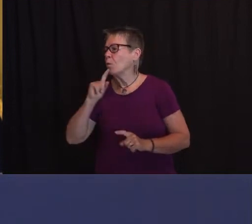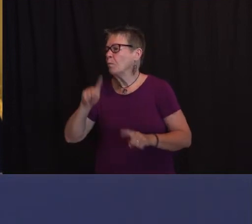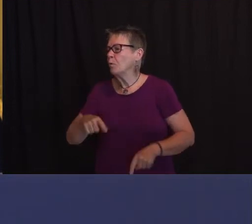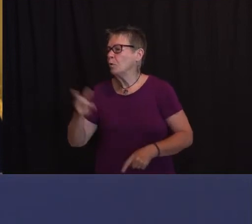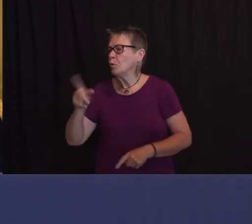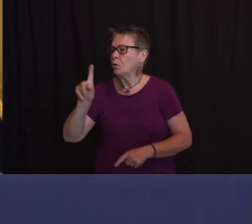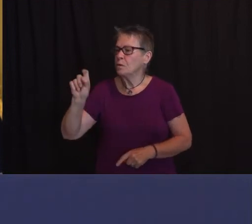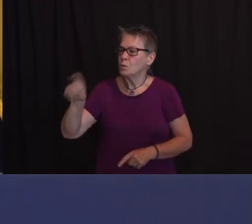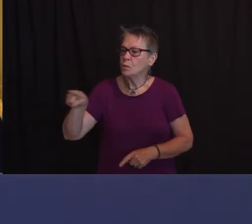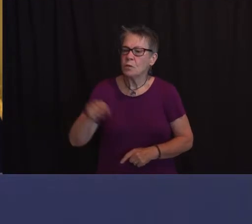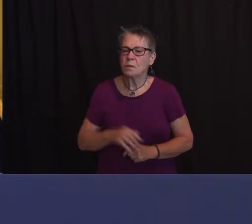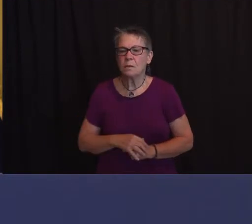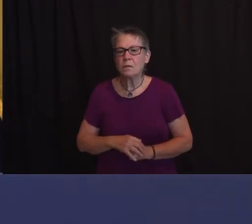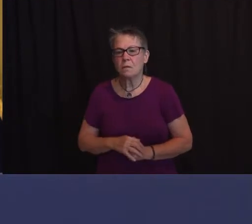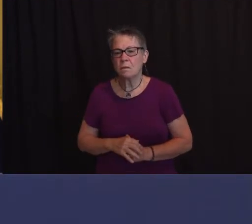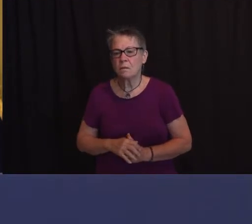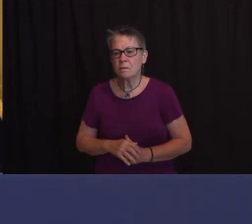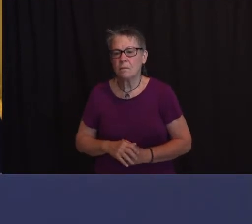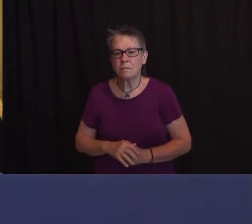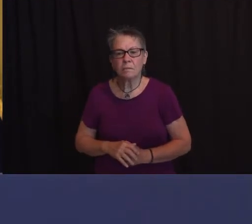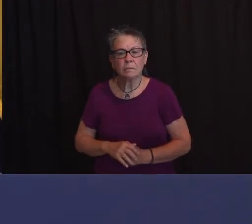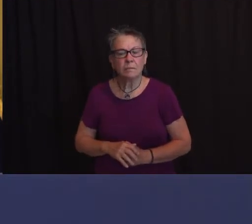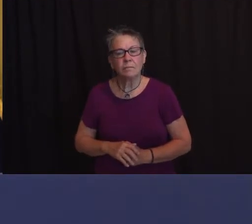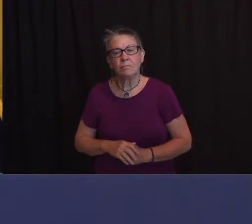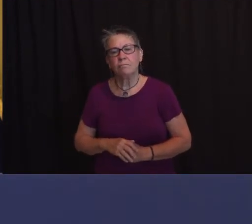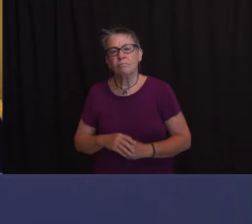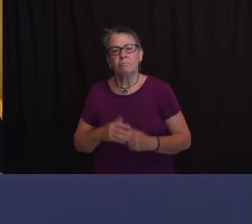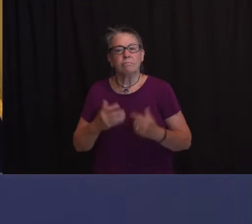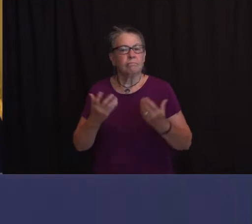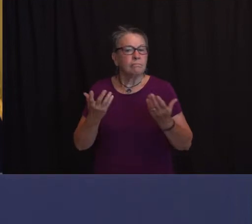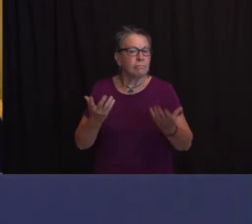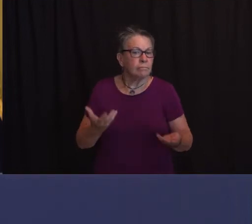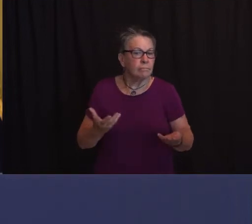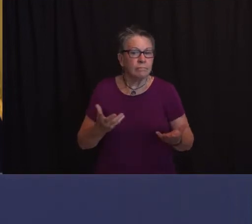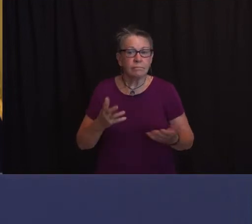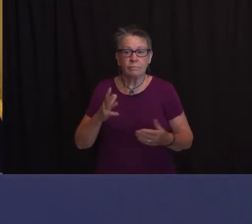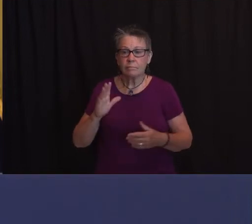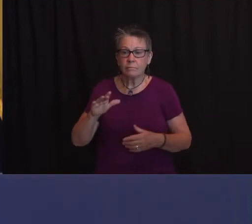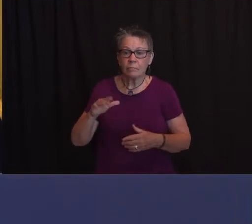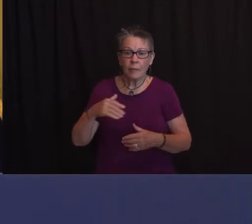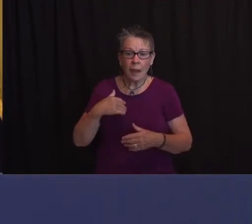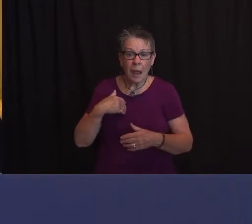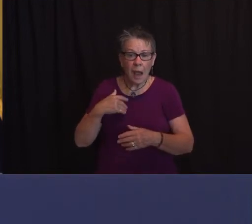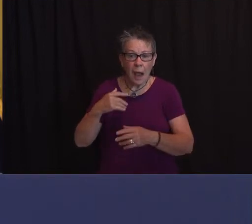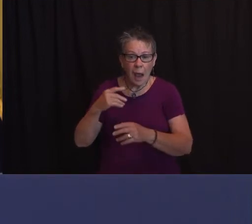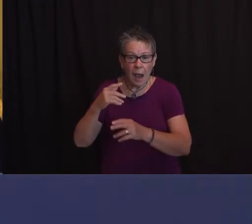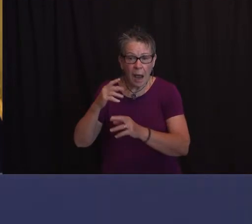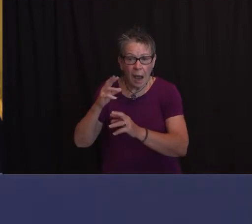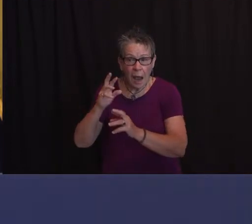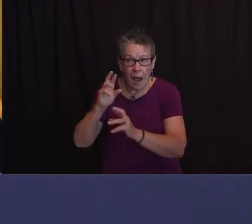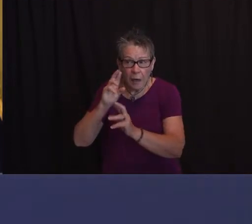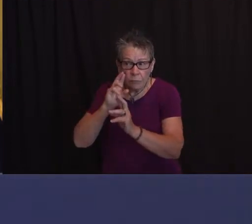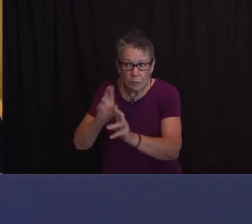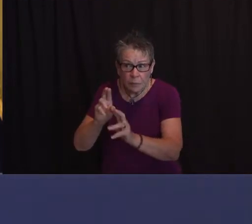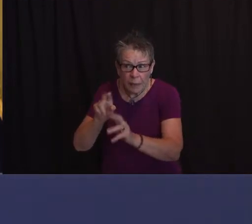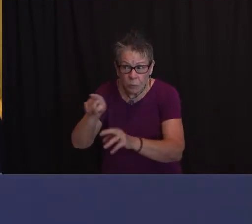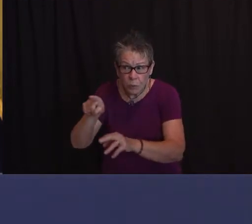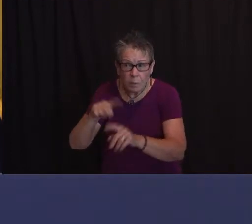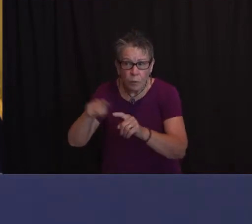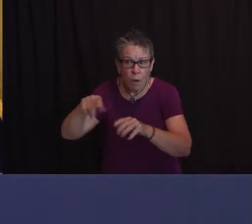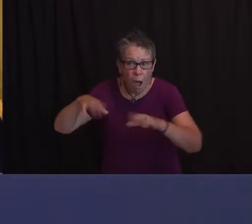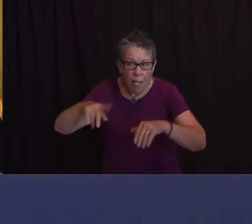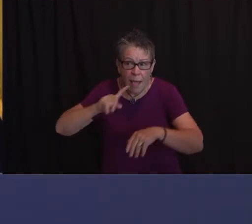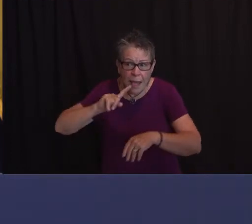Governor. With all due respect, I don't think you answered the question that was just asked. Do you feel, as